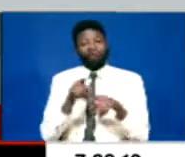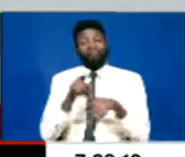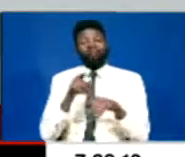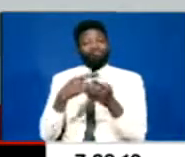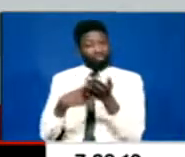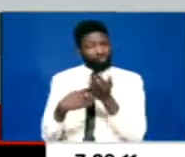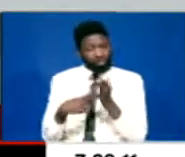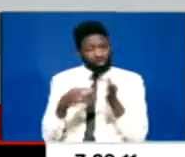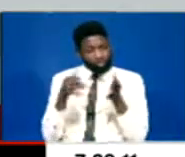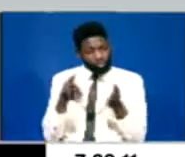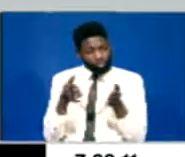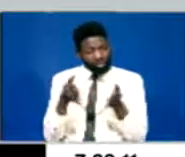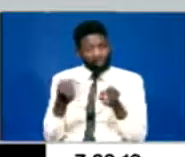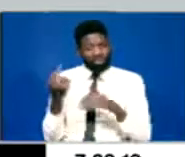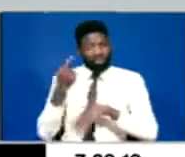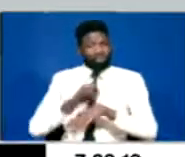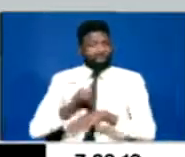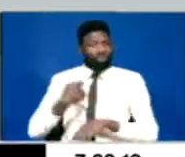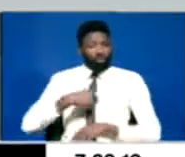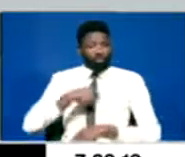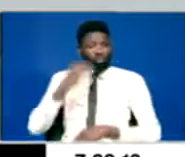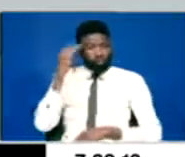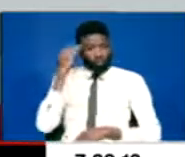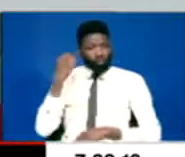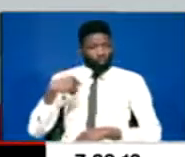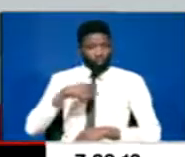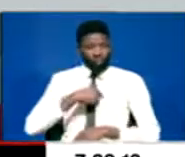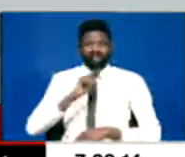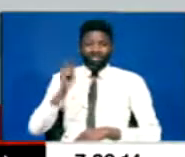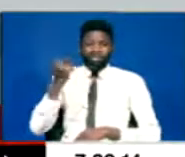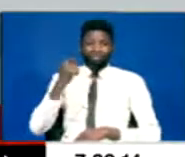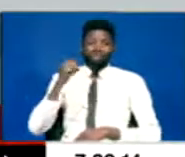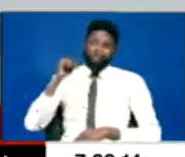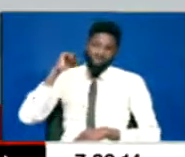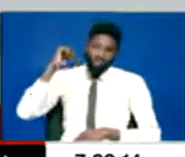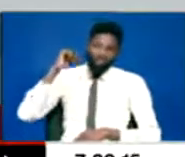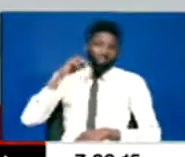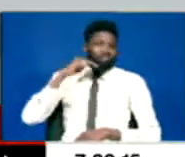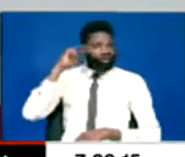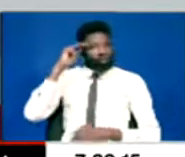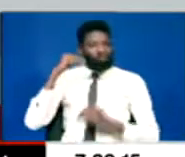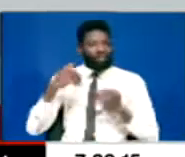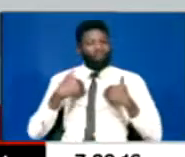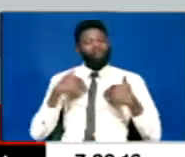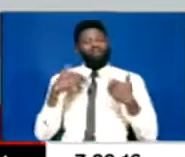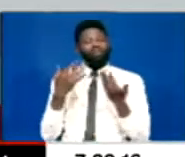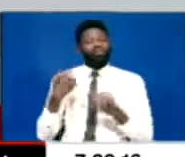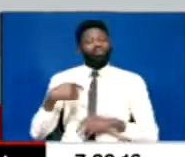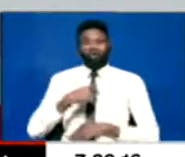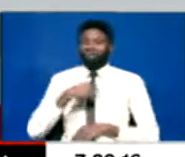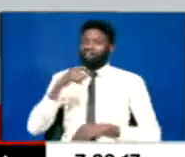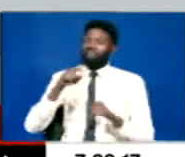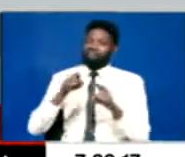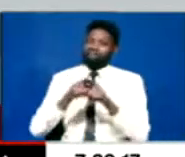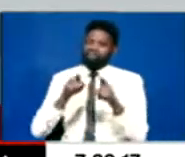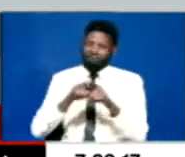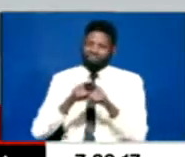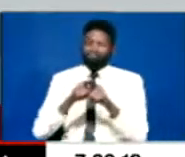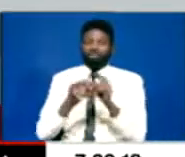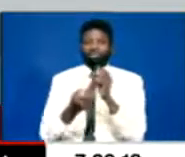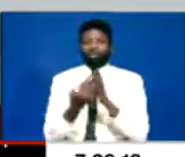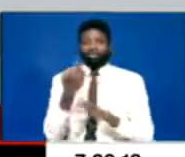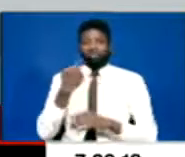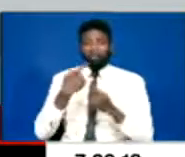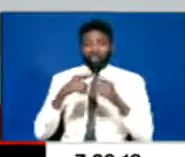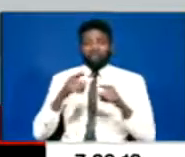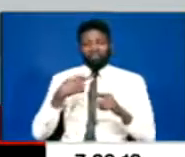those days where we will know whether as Kenyans we're really politically mature. Right. Or whether we still have some growing to do. Mm. But I place my bet on Kenyans that